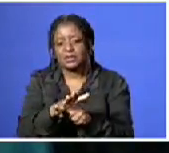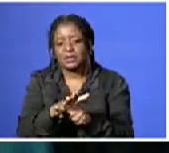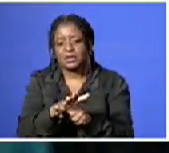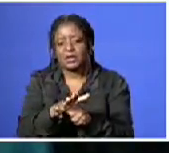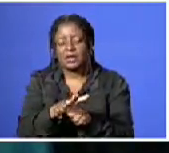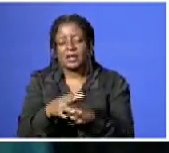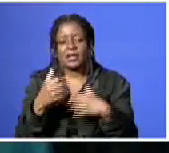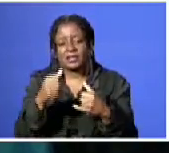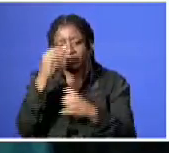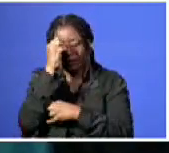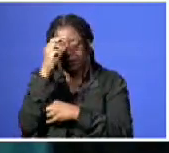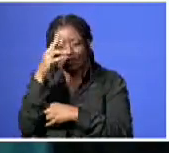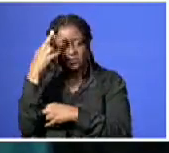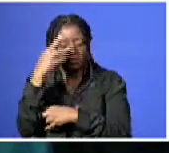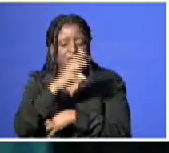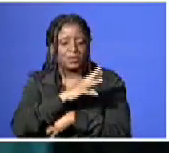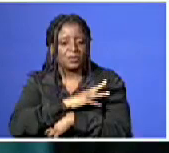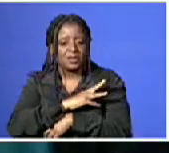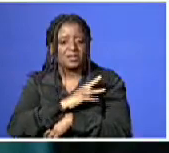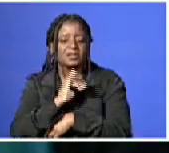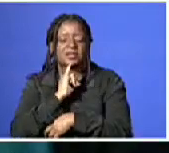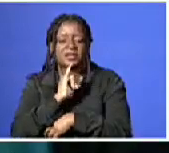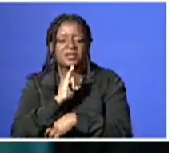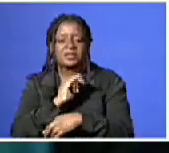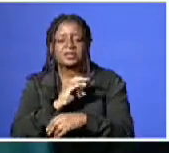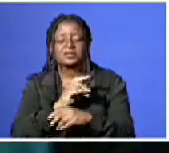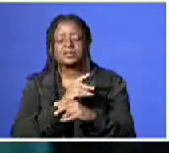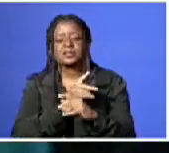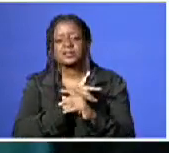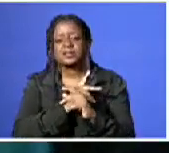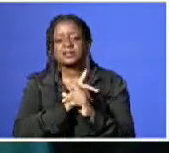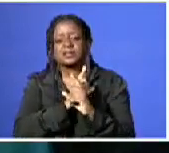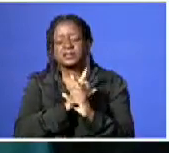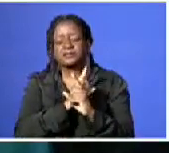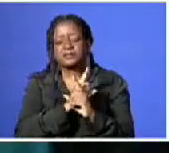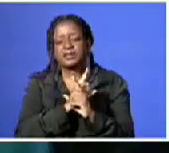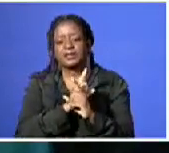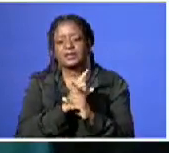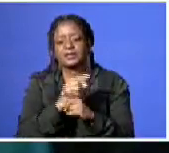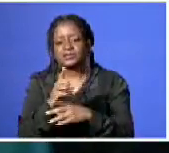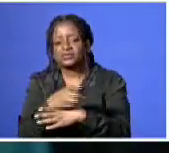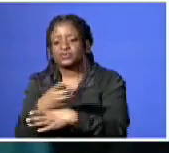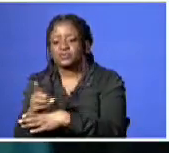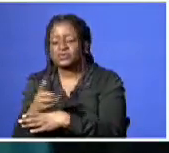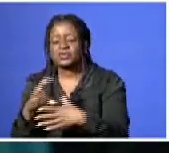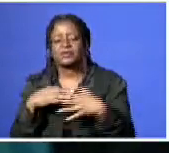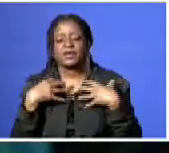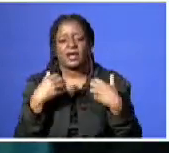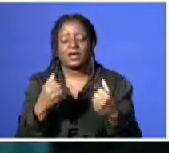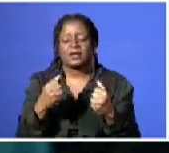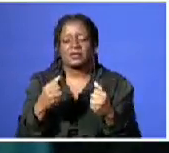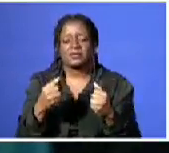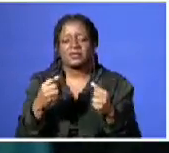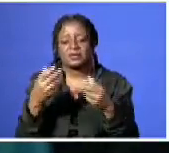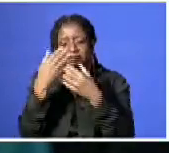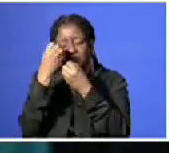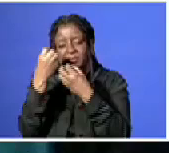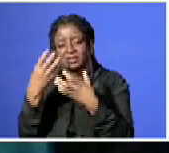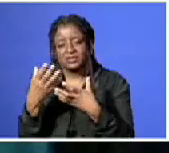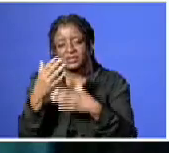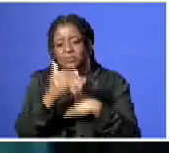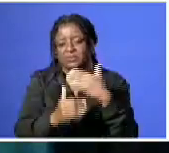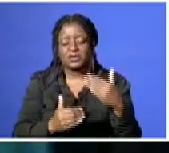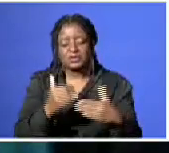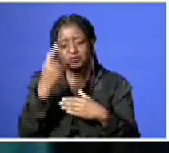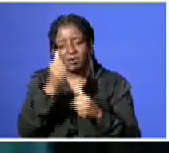timely distribution of related data. With health personnel also among the casualties, health officials say the process for managing and